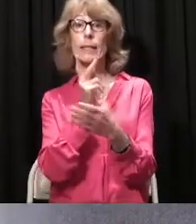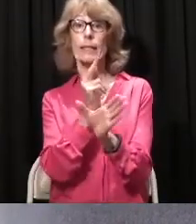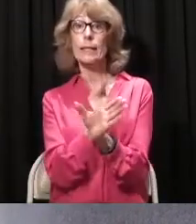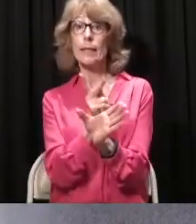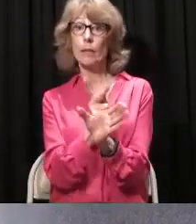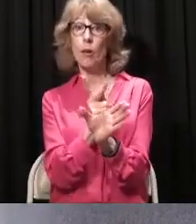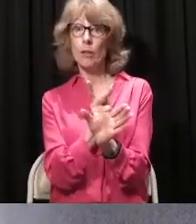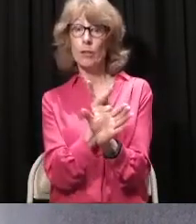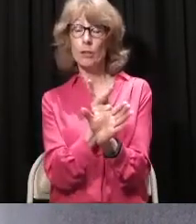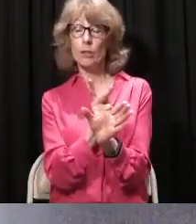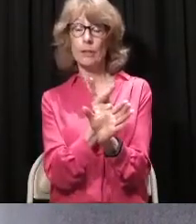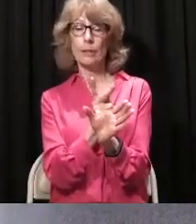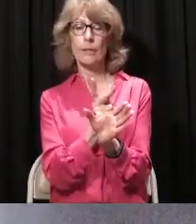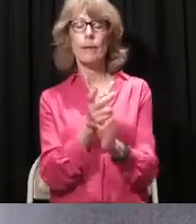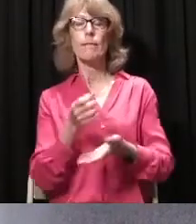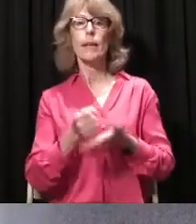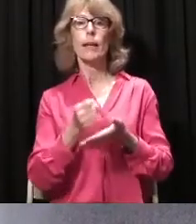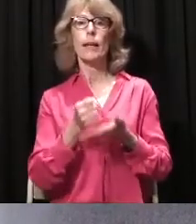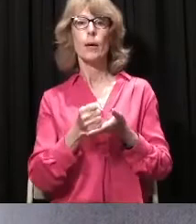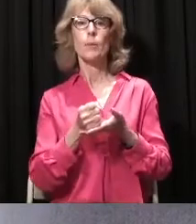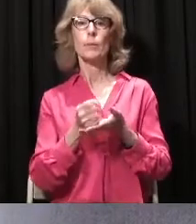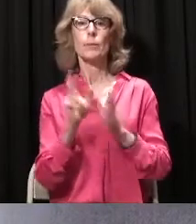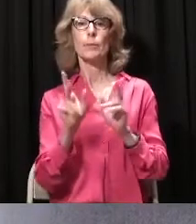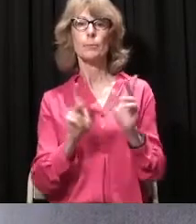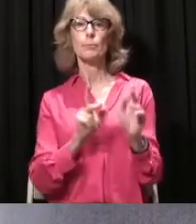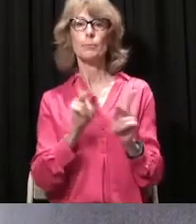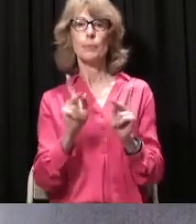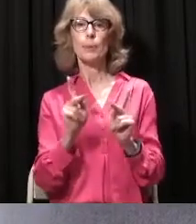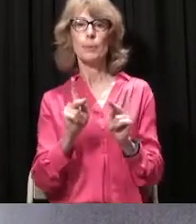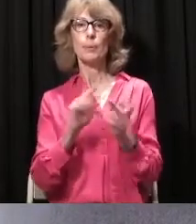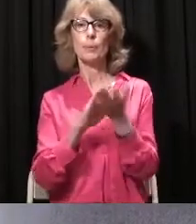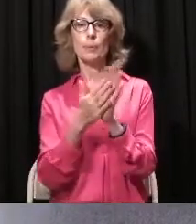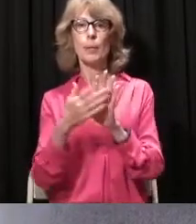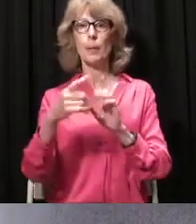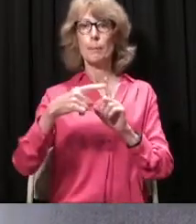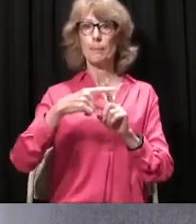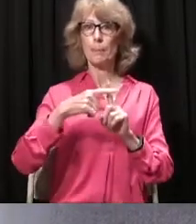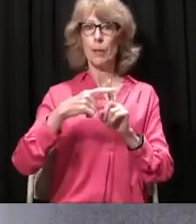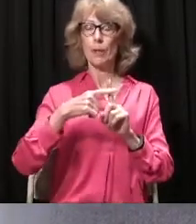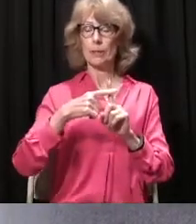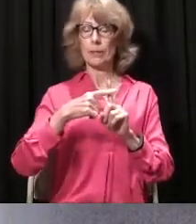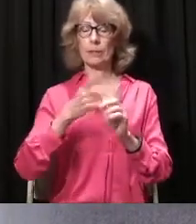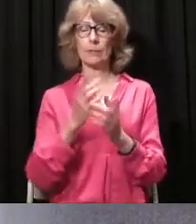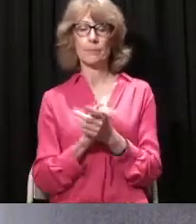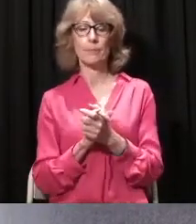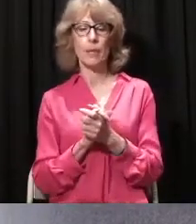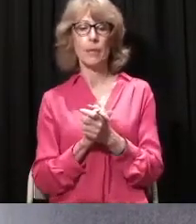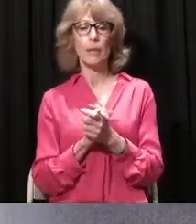amplifying well-being. And so what Seligman spent his whole career doing is trying to find ways